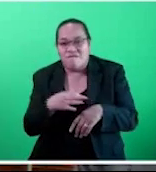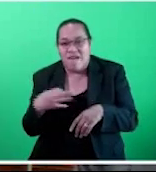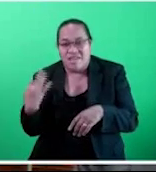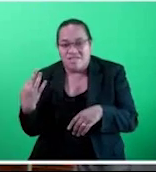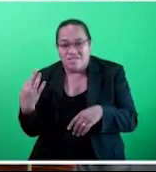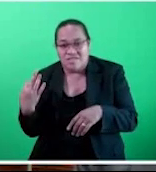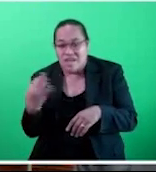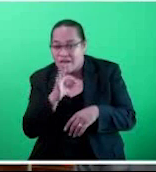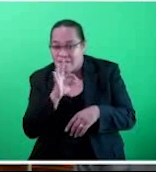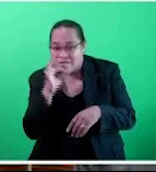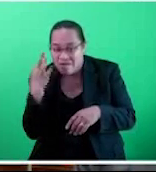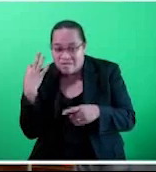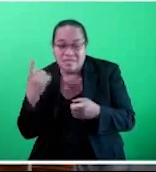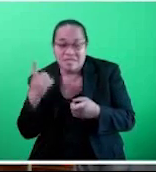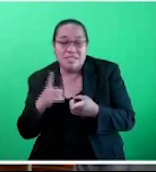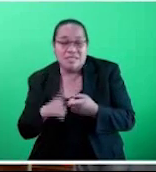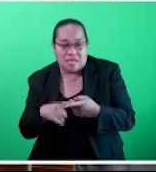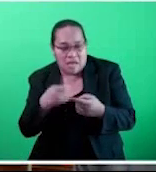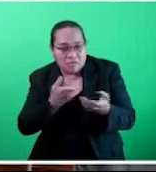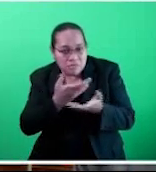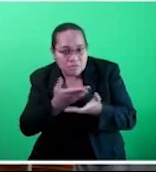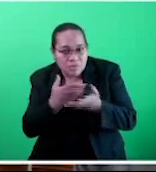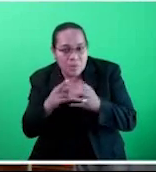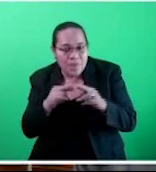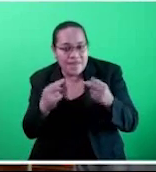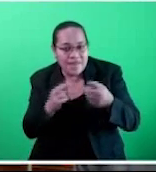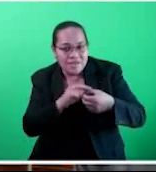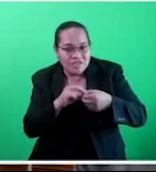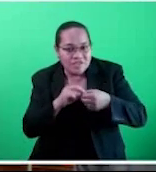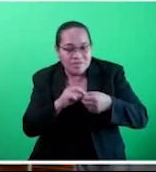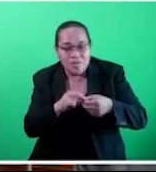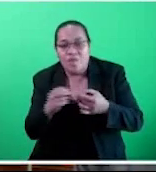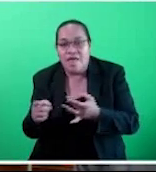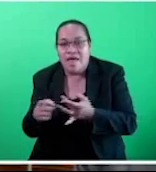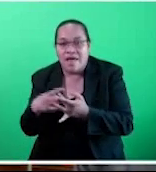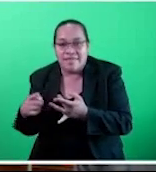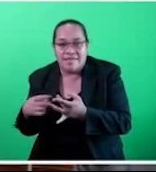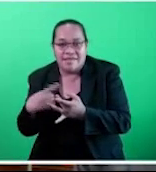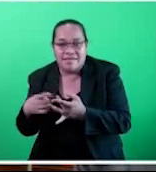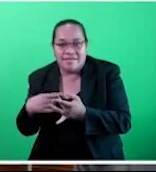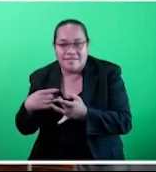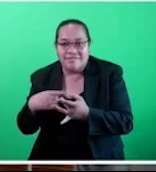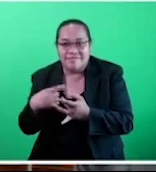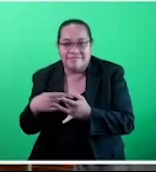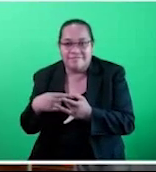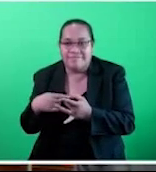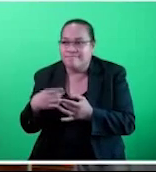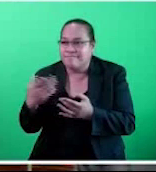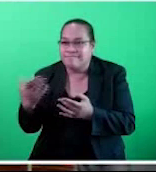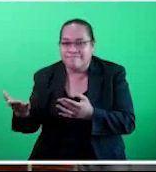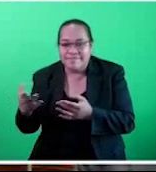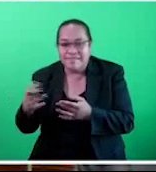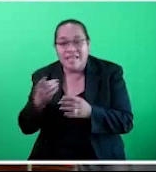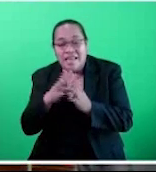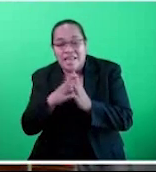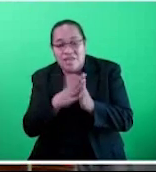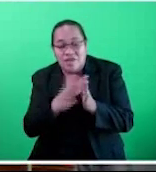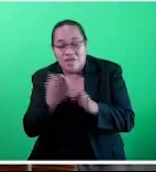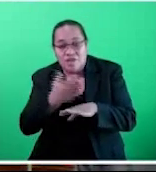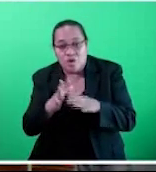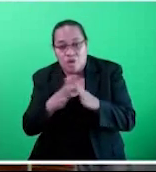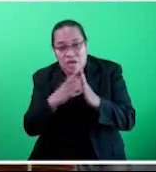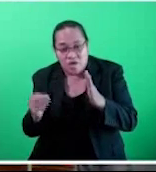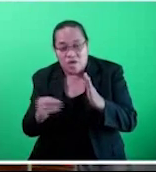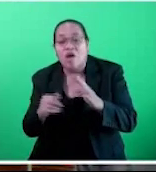There are now discussions to develop the relationship also, possibly with the Institut Le Pasteur of New Caledonia and also